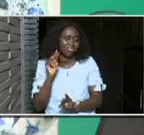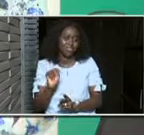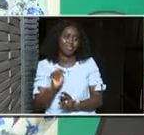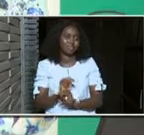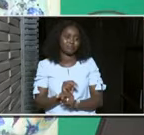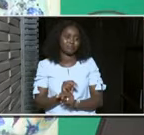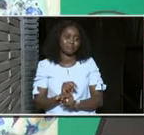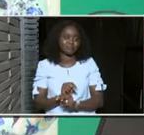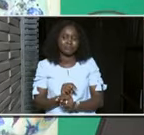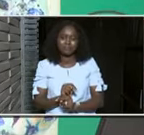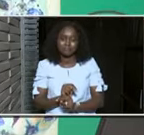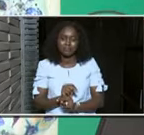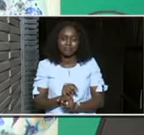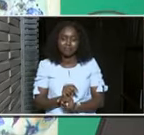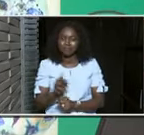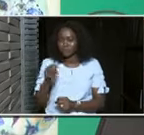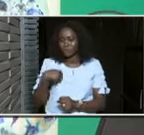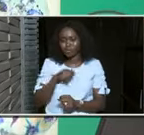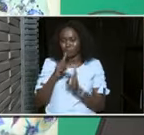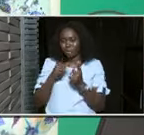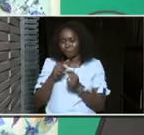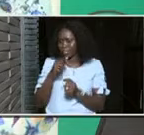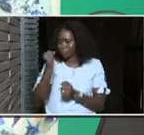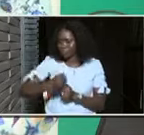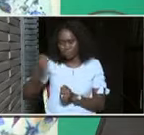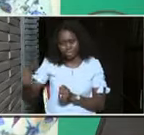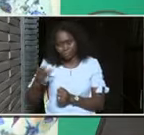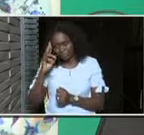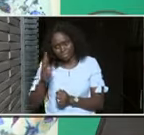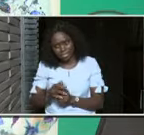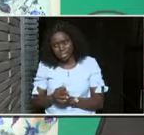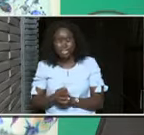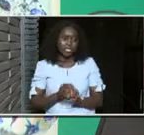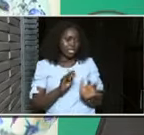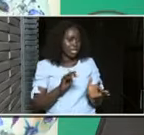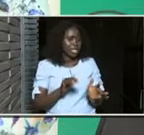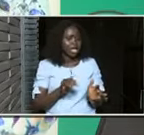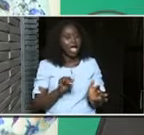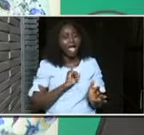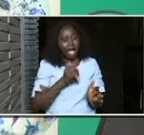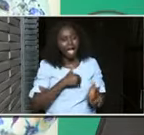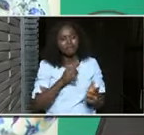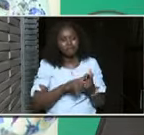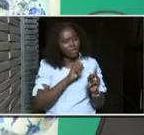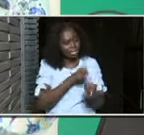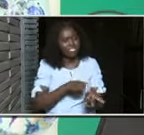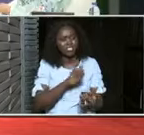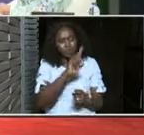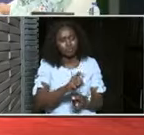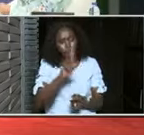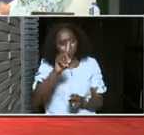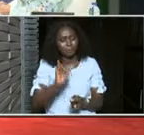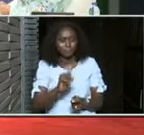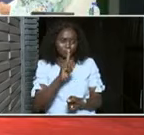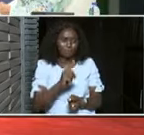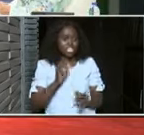debt let me tell specifically. You, it was about the scholarship. So maybe no, I didn't ask many the question. I was asking, okay. I have to answer one at a time. Okay, sir. If you